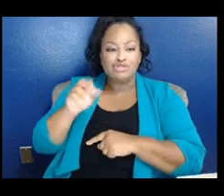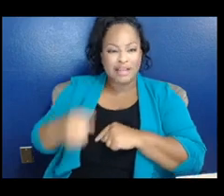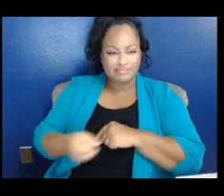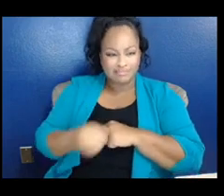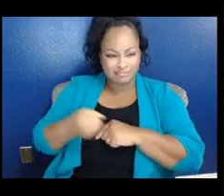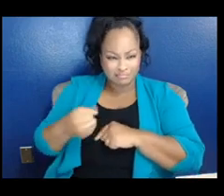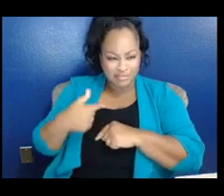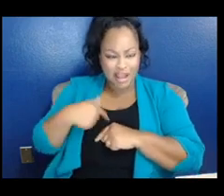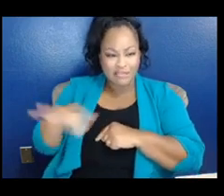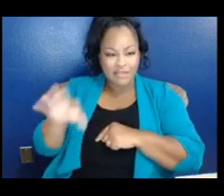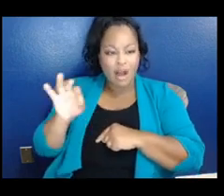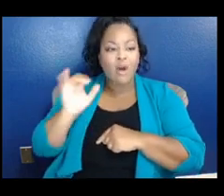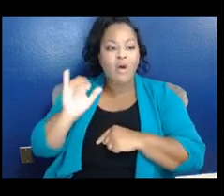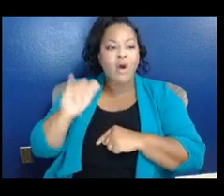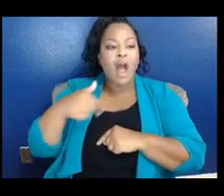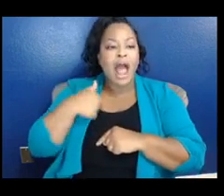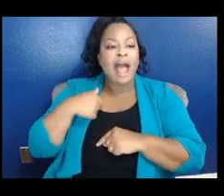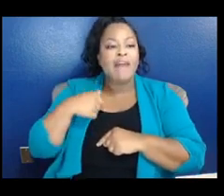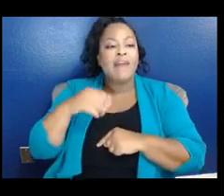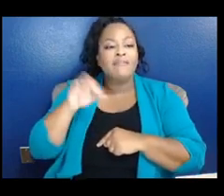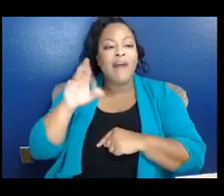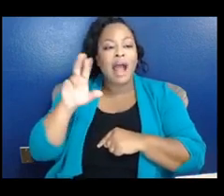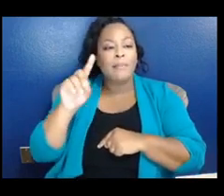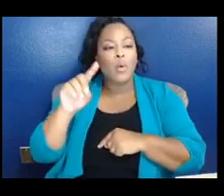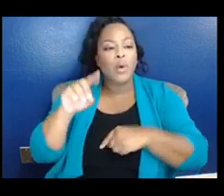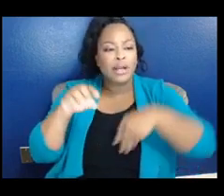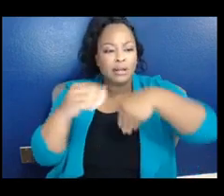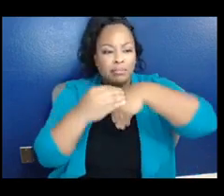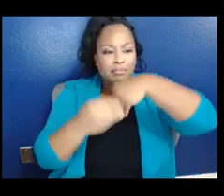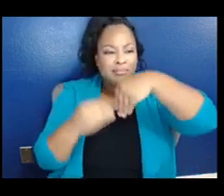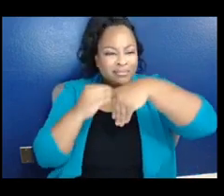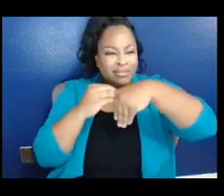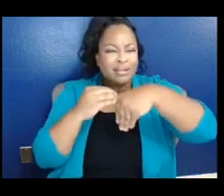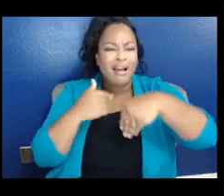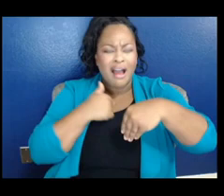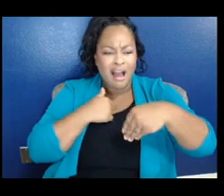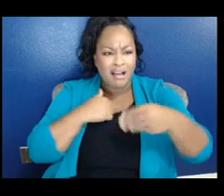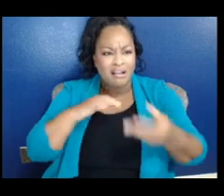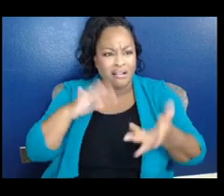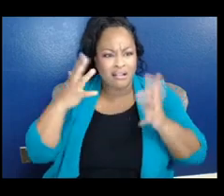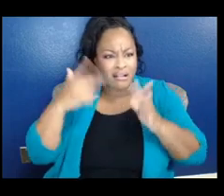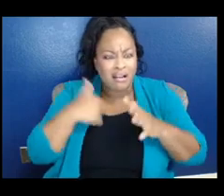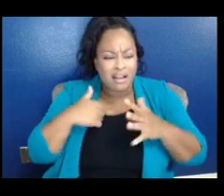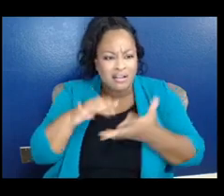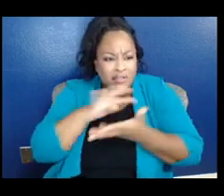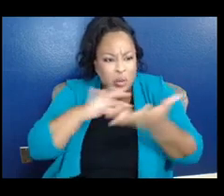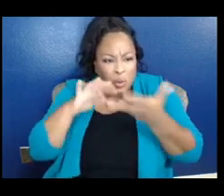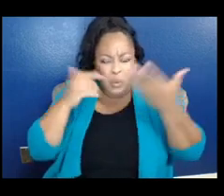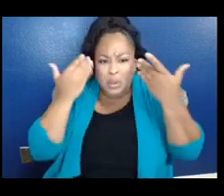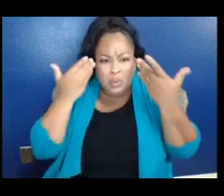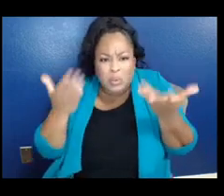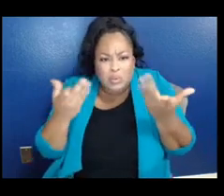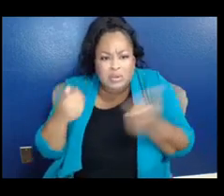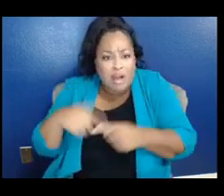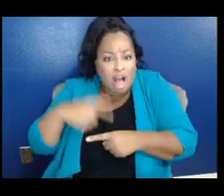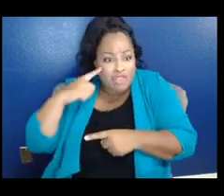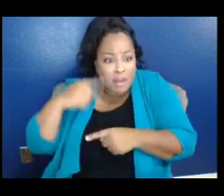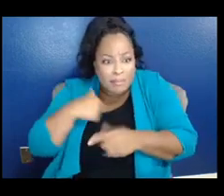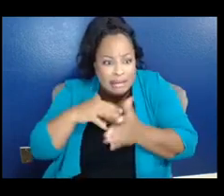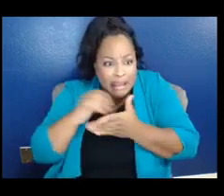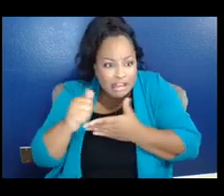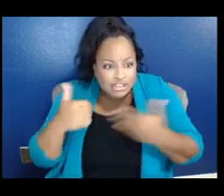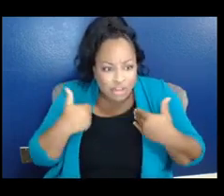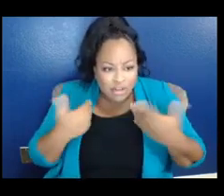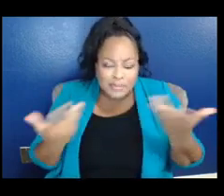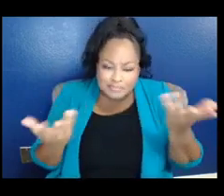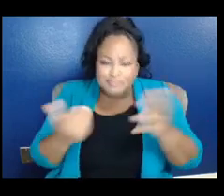transvaginal sonogram, I found out that I had uterine fibroid tumors. I was devastated. I was confused. I wasn't sure what was going on. I thought I had